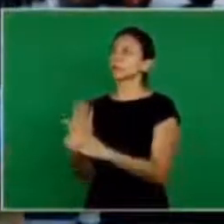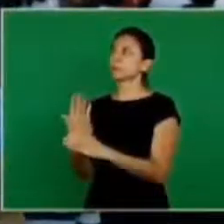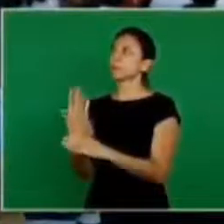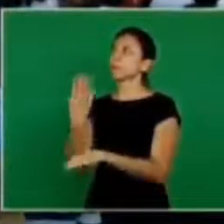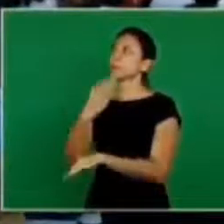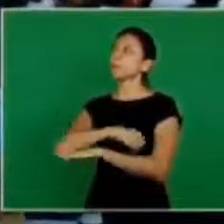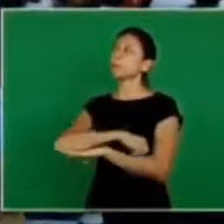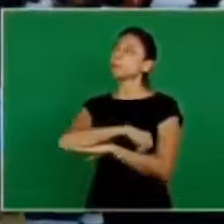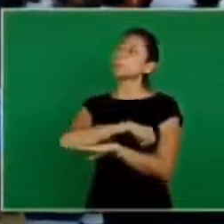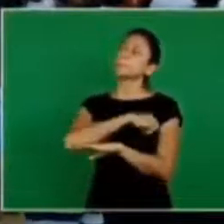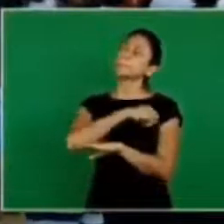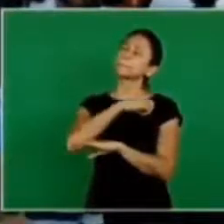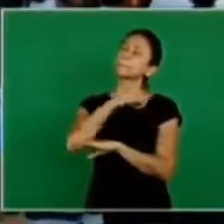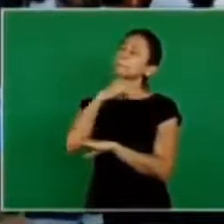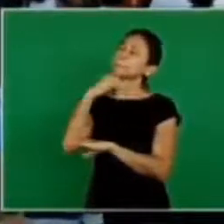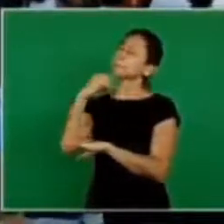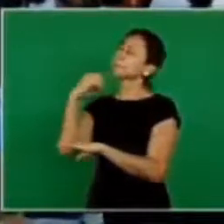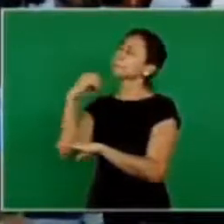the men,